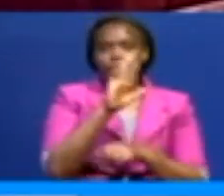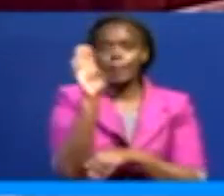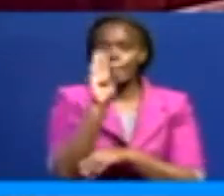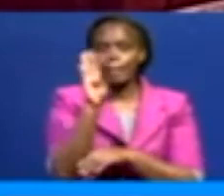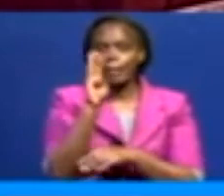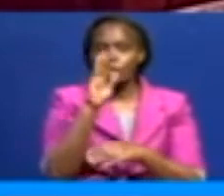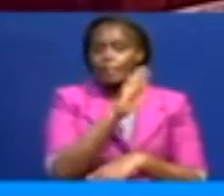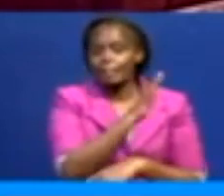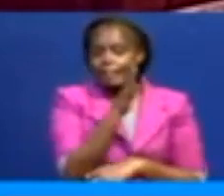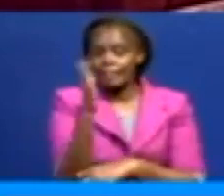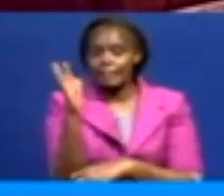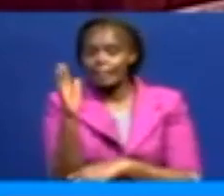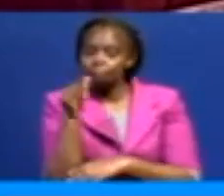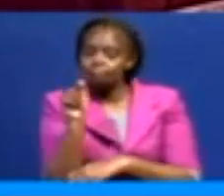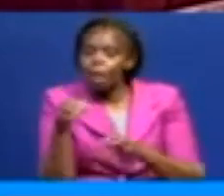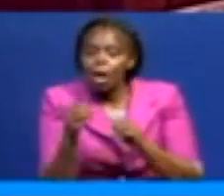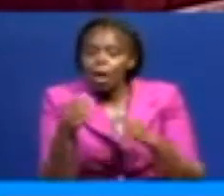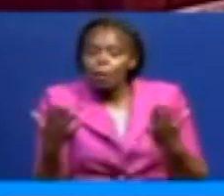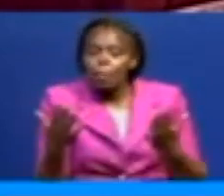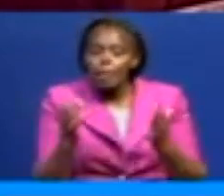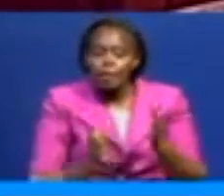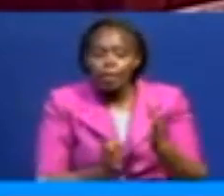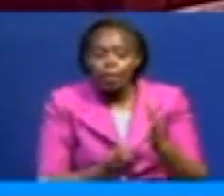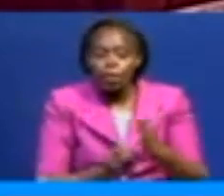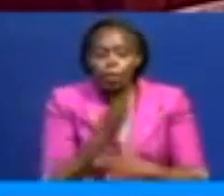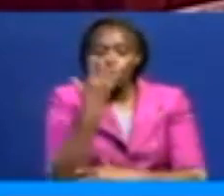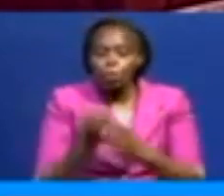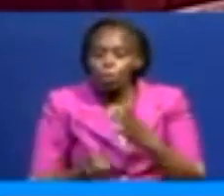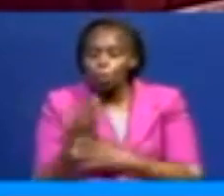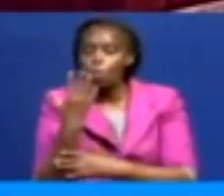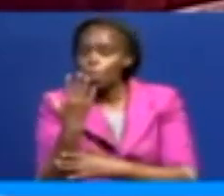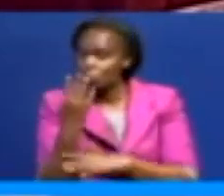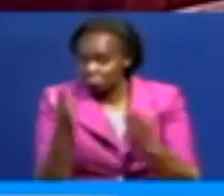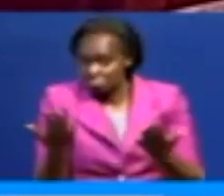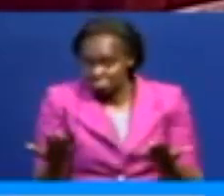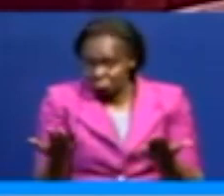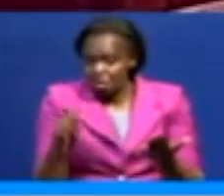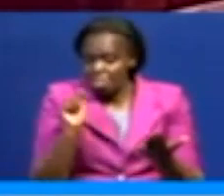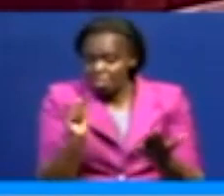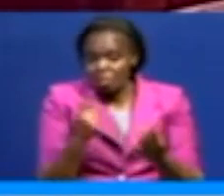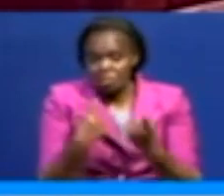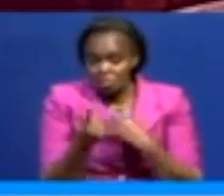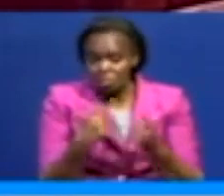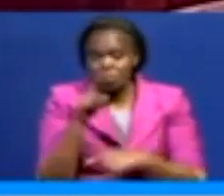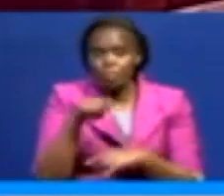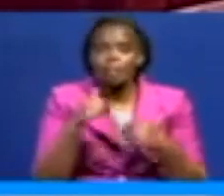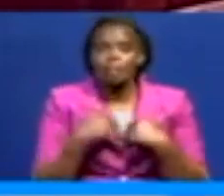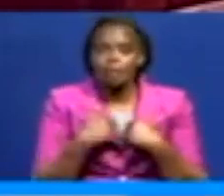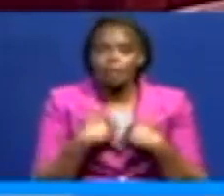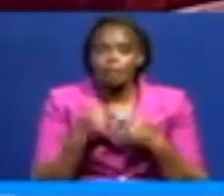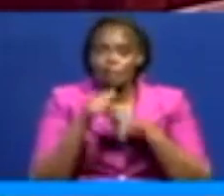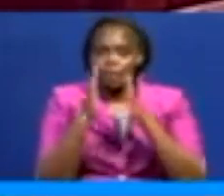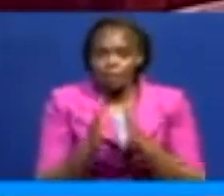plant, how many will grow to maturity? That is a conversation that we must have as